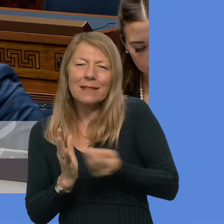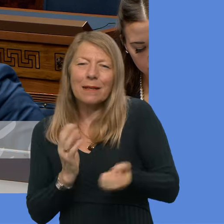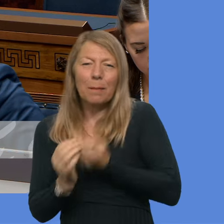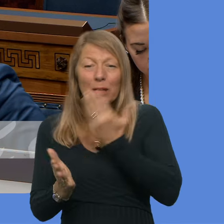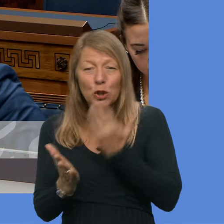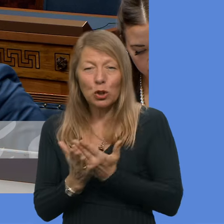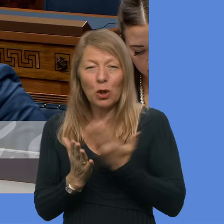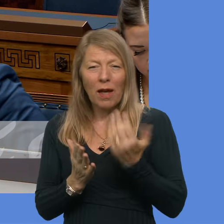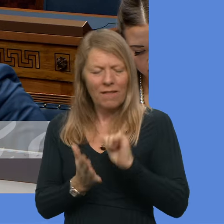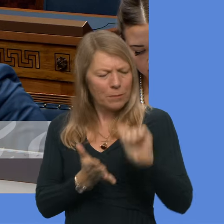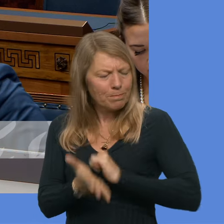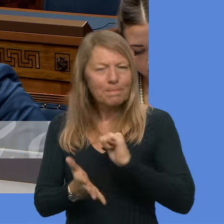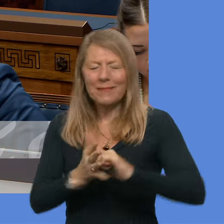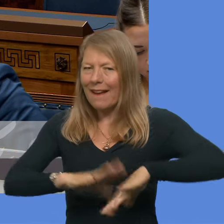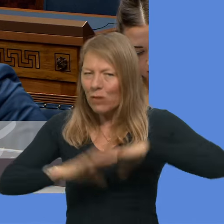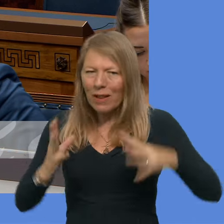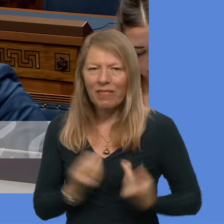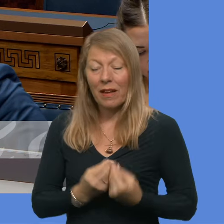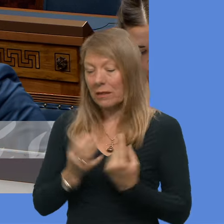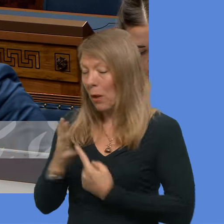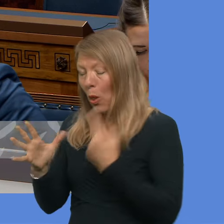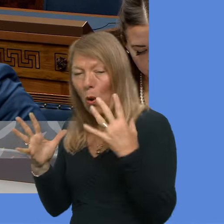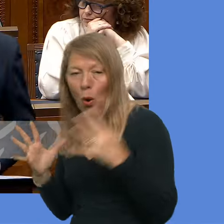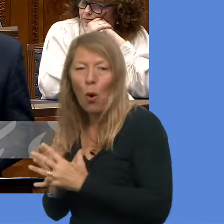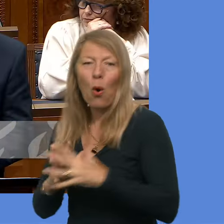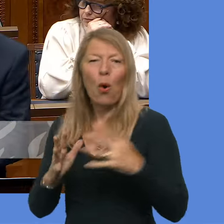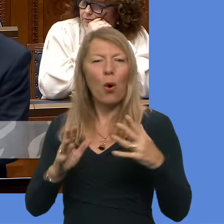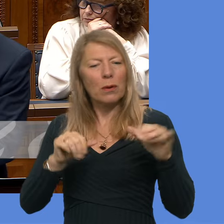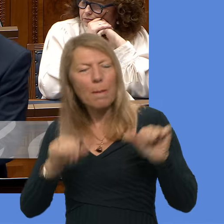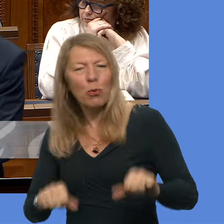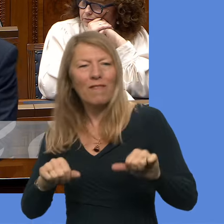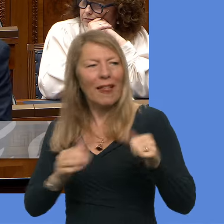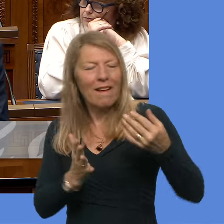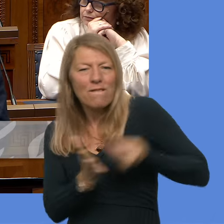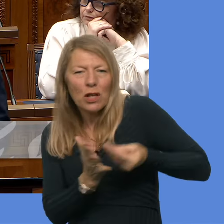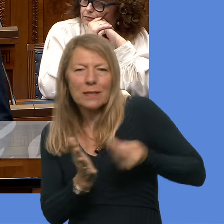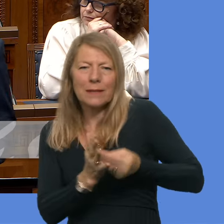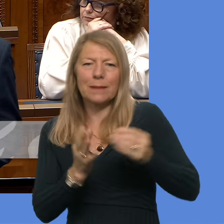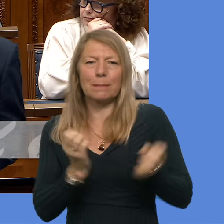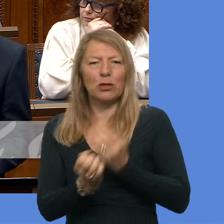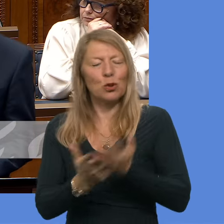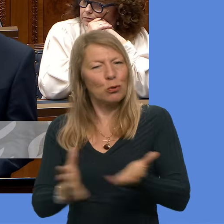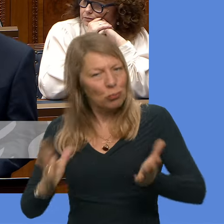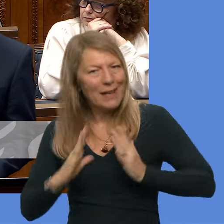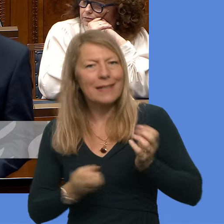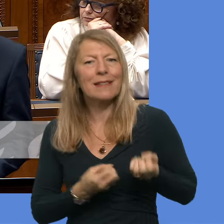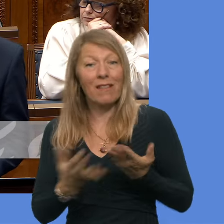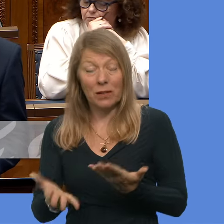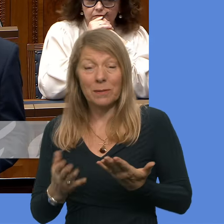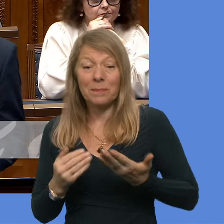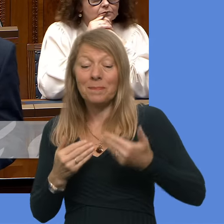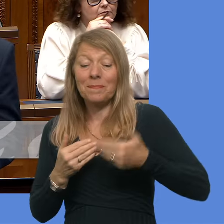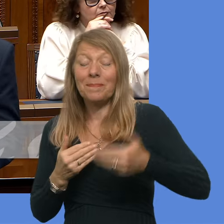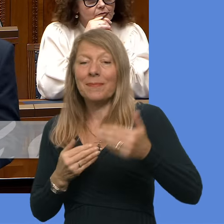and institutional roles and responsibilities necessary for delivery. Stakeholder engagement will be essential as we move forward to deliver a final scheme